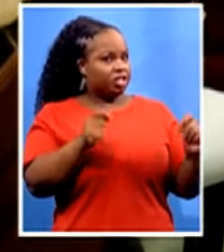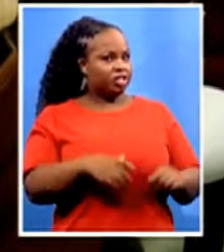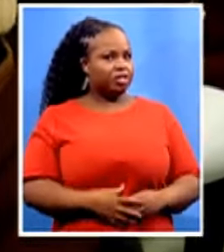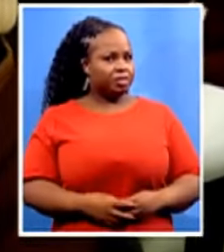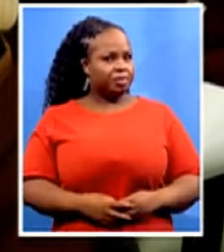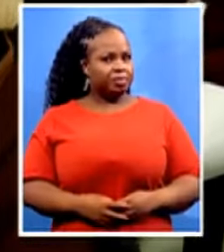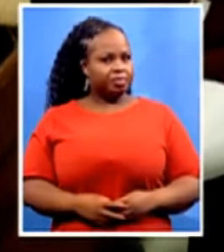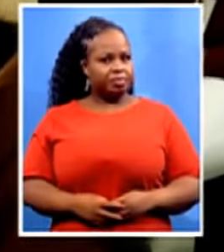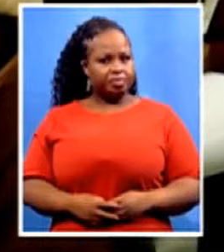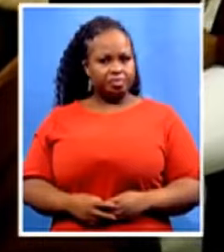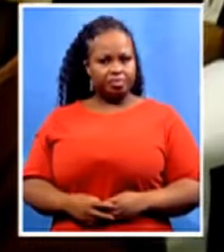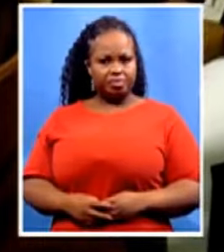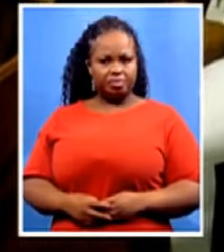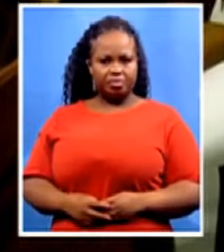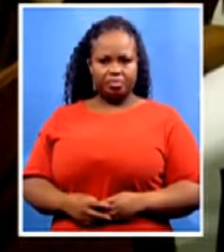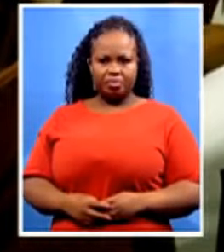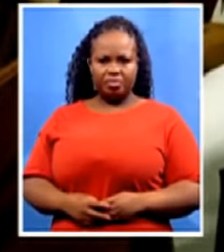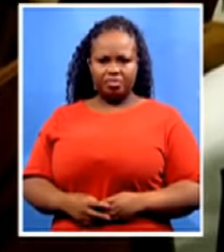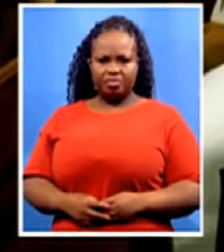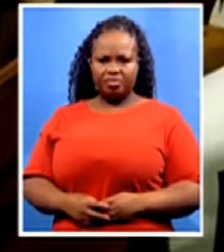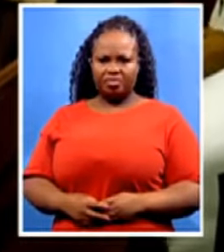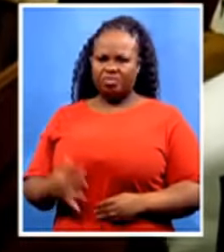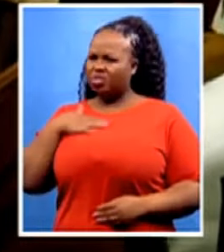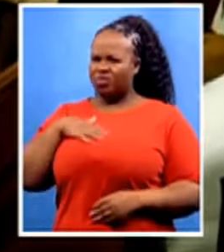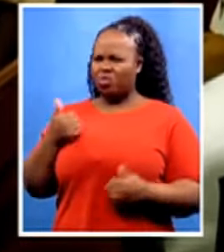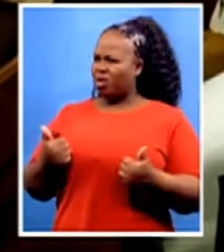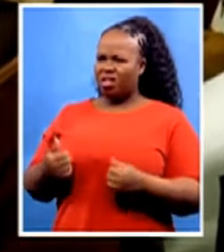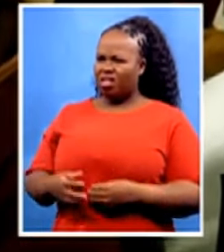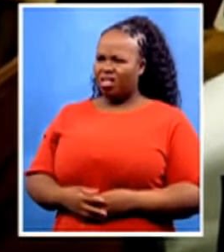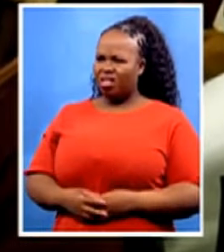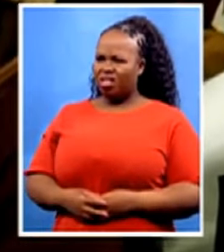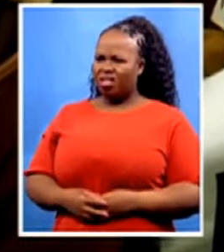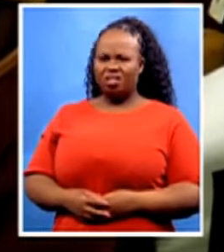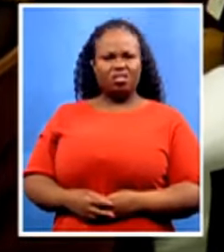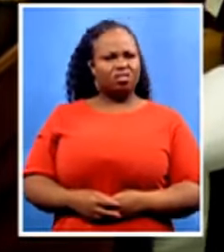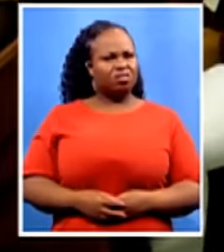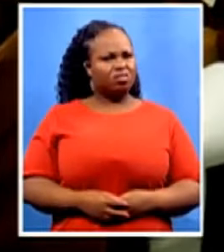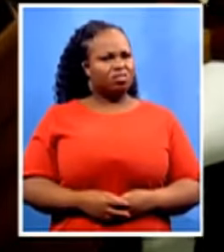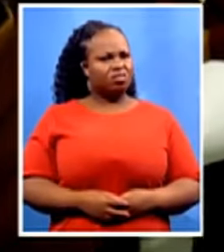I'm not feeling right. You're not feeling right? Yes.